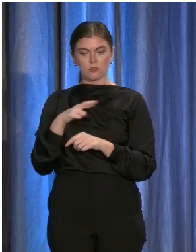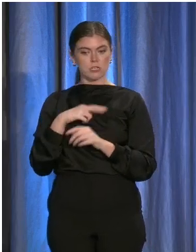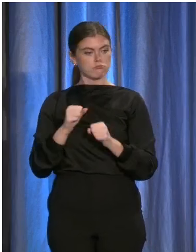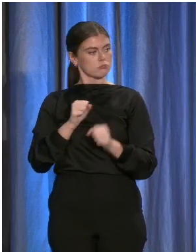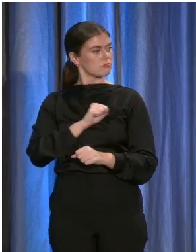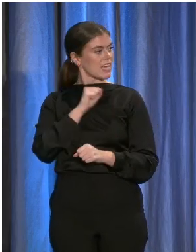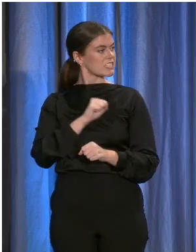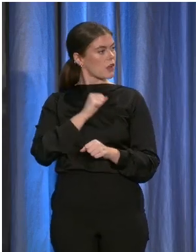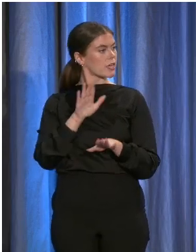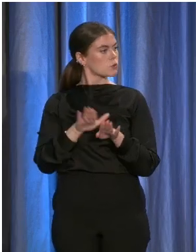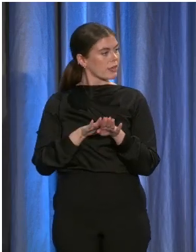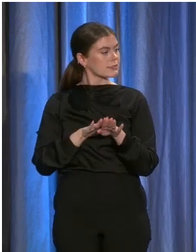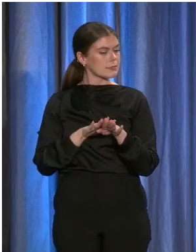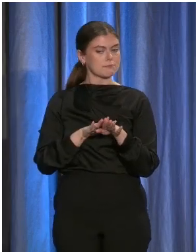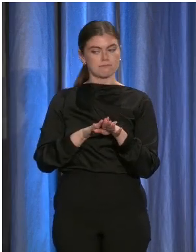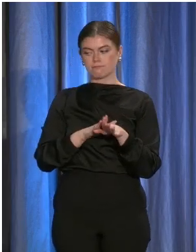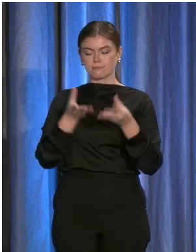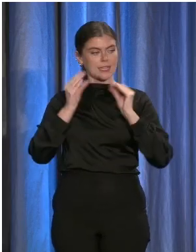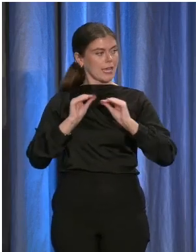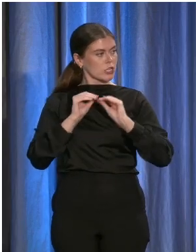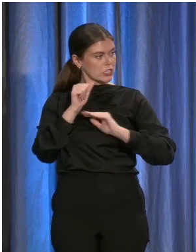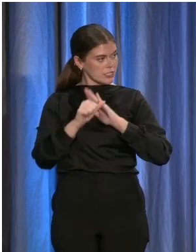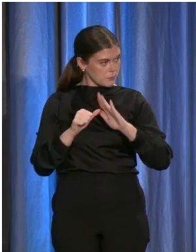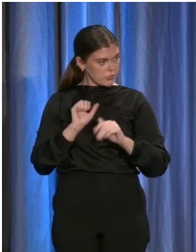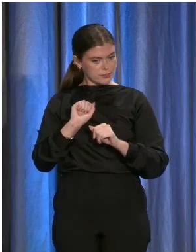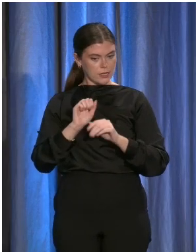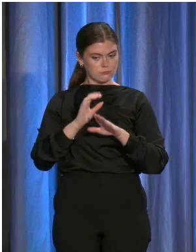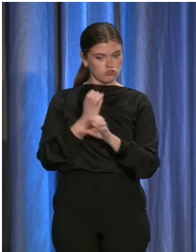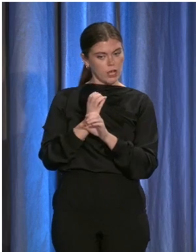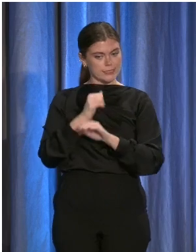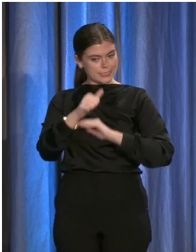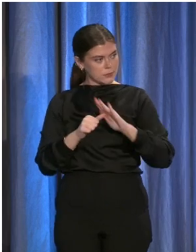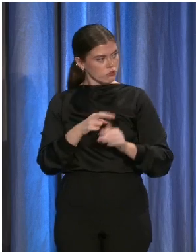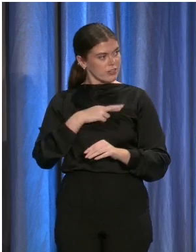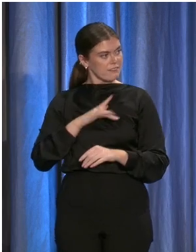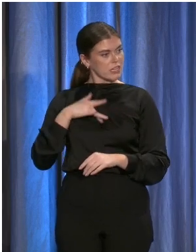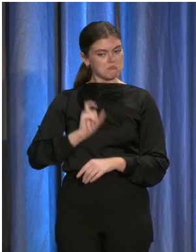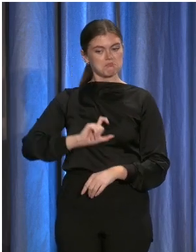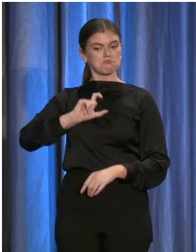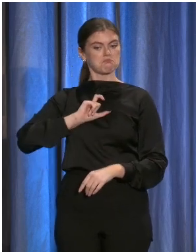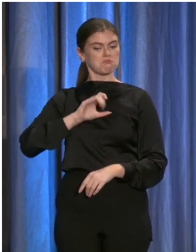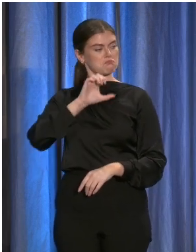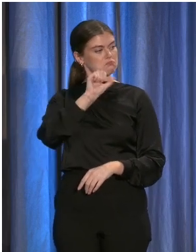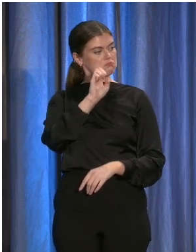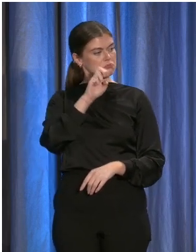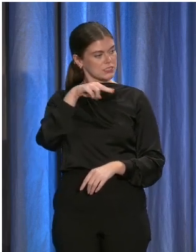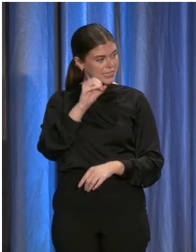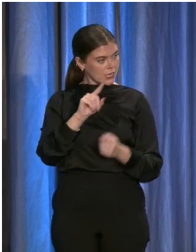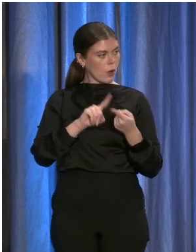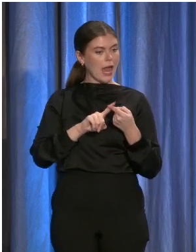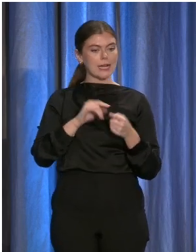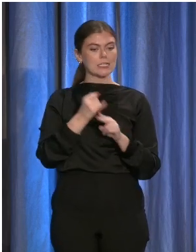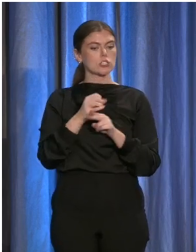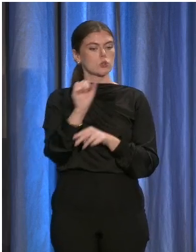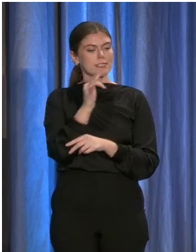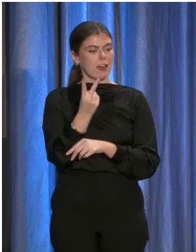satisfied with the education experience their child was having. They felt really confident that the CNO and school staff